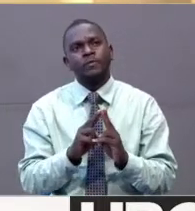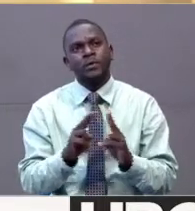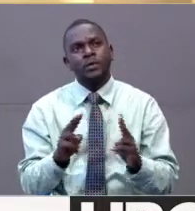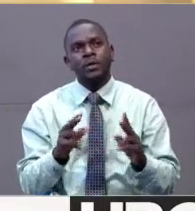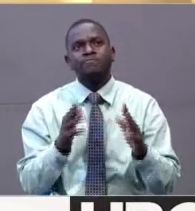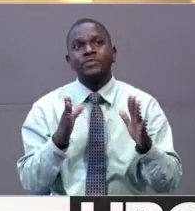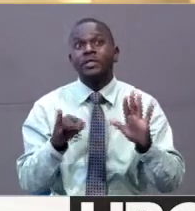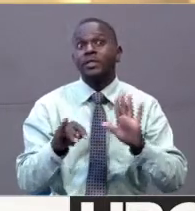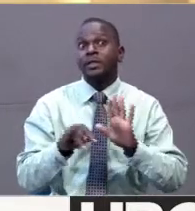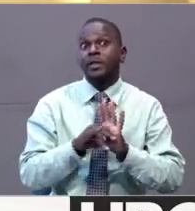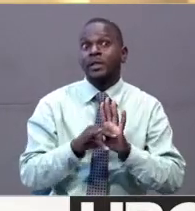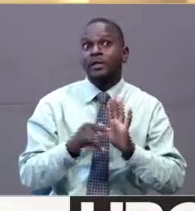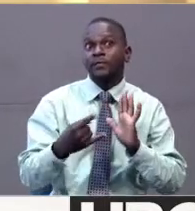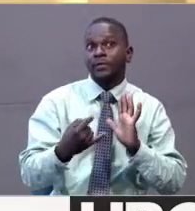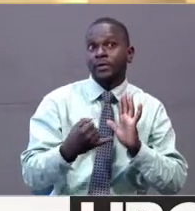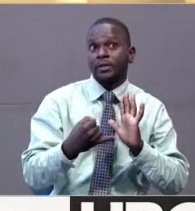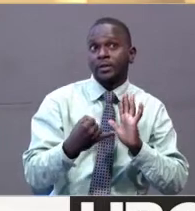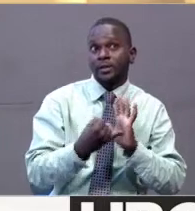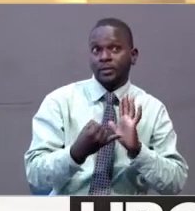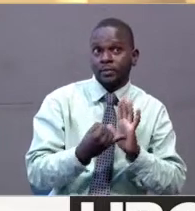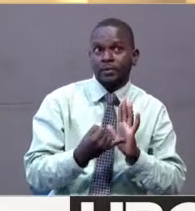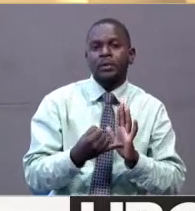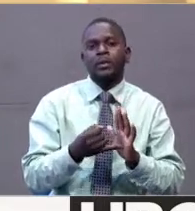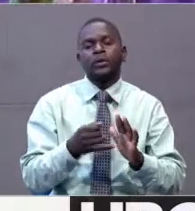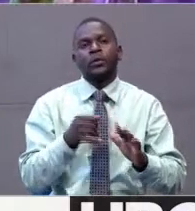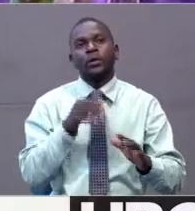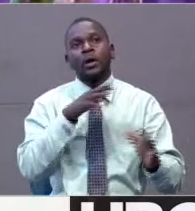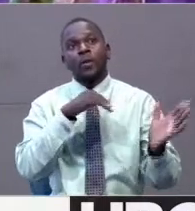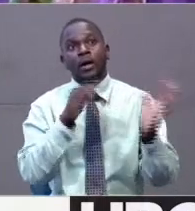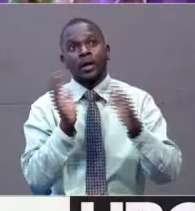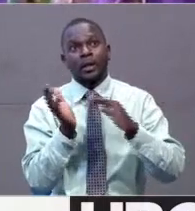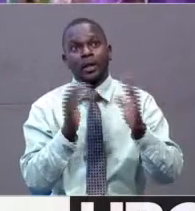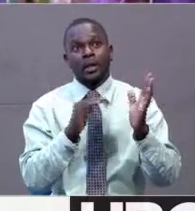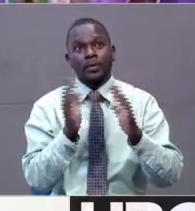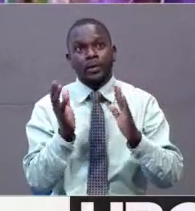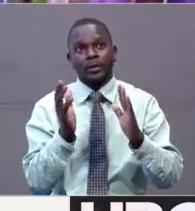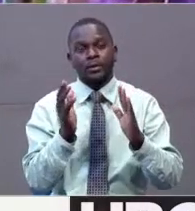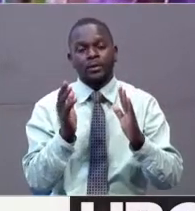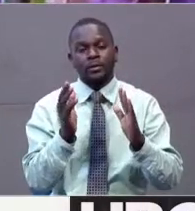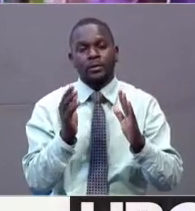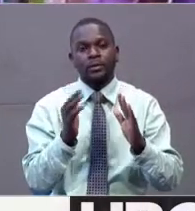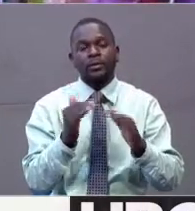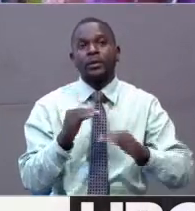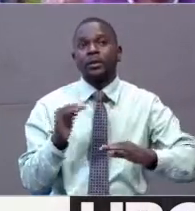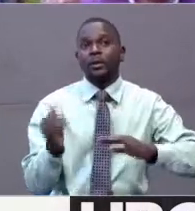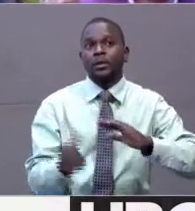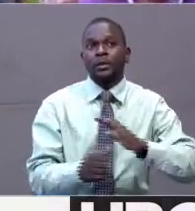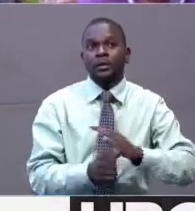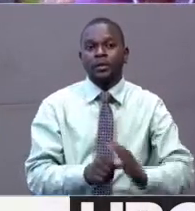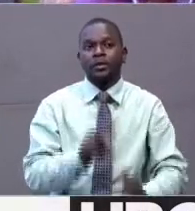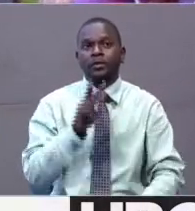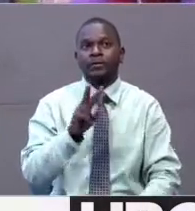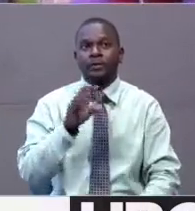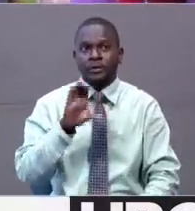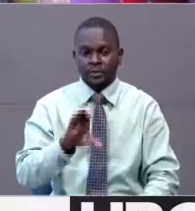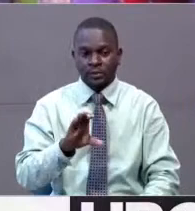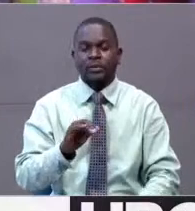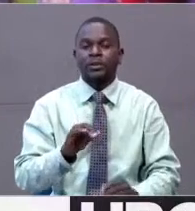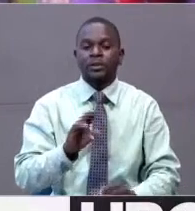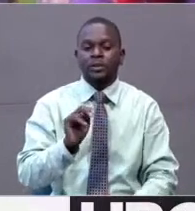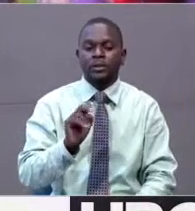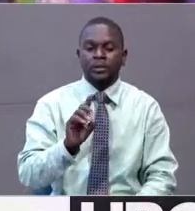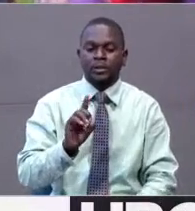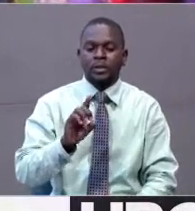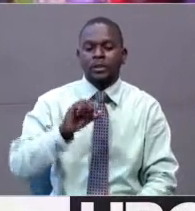big negative impact on our climate. The Deputy Vice Chancellor at Ndeje